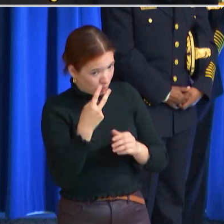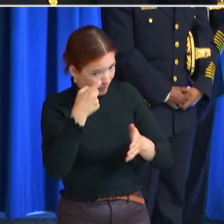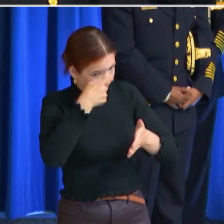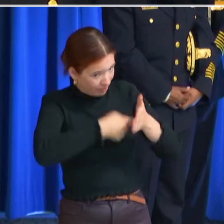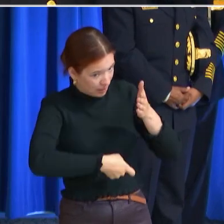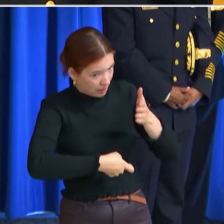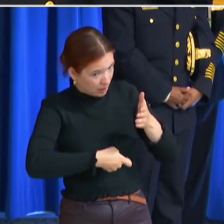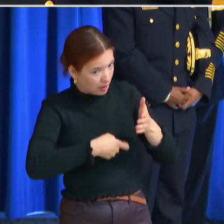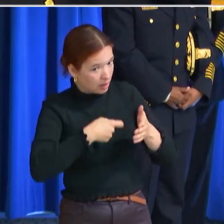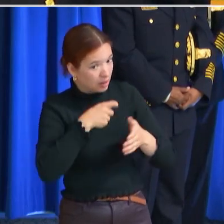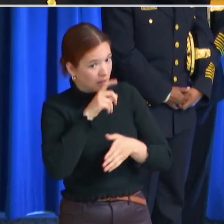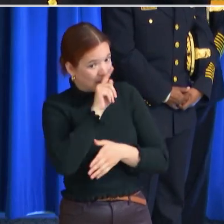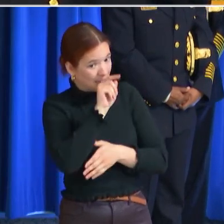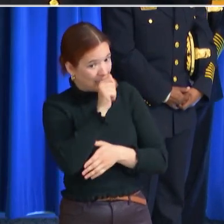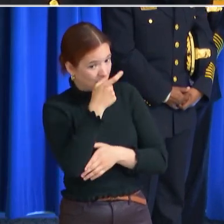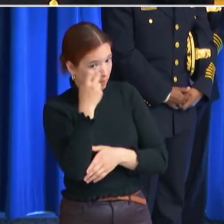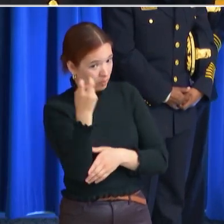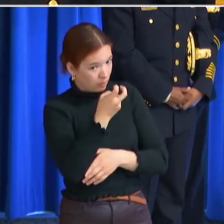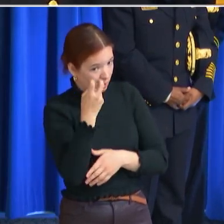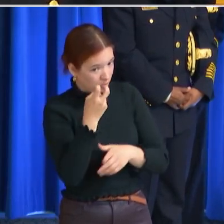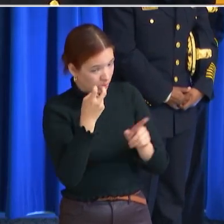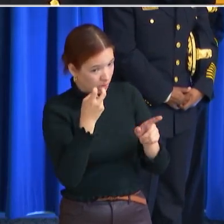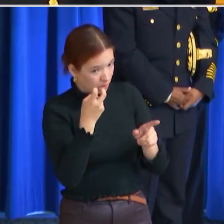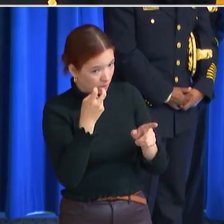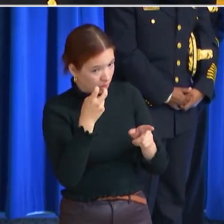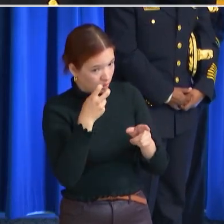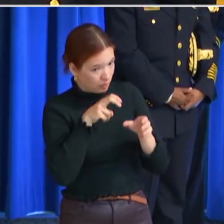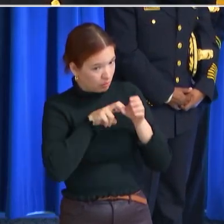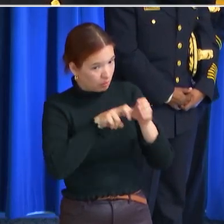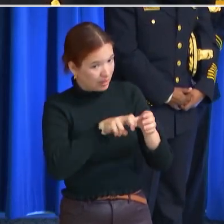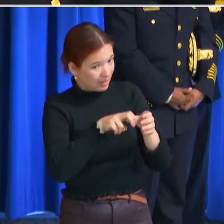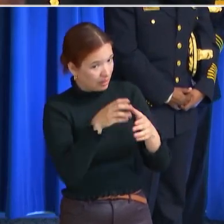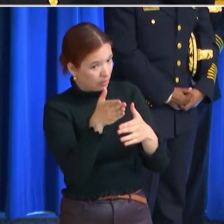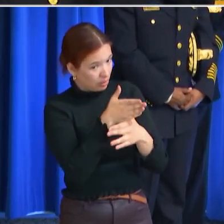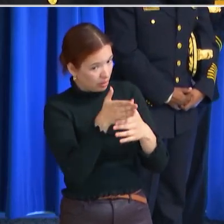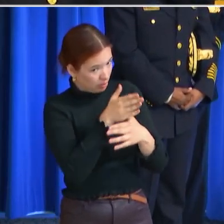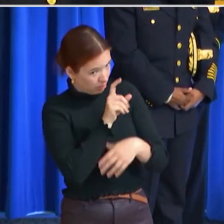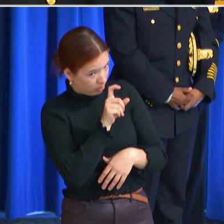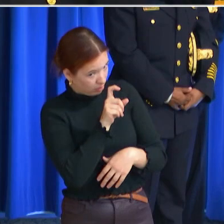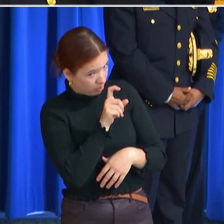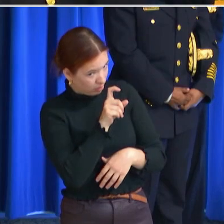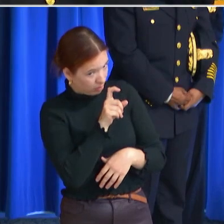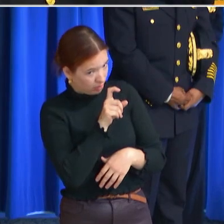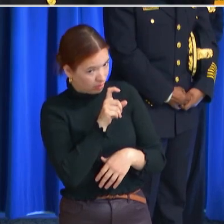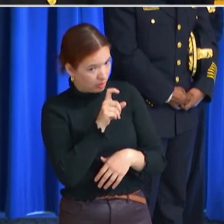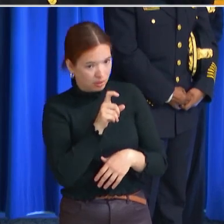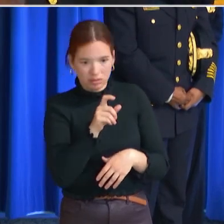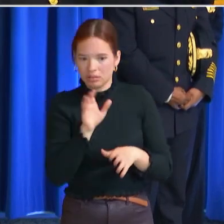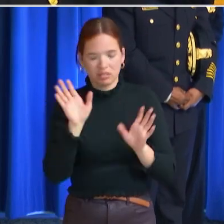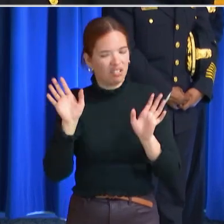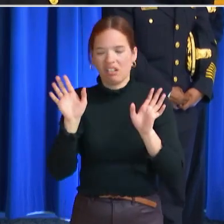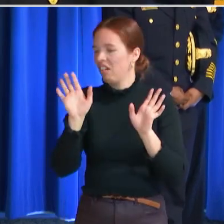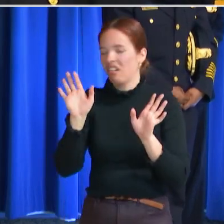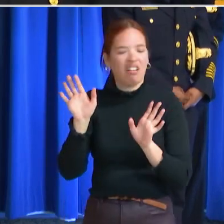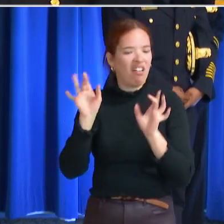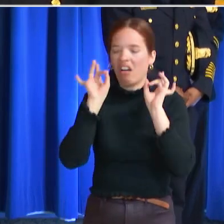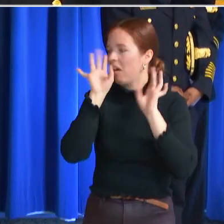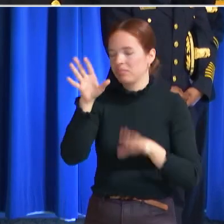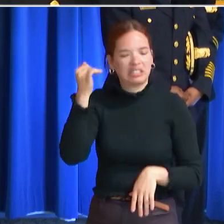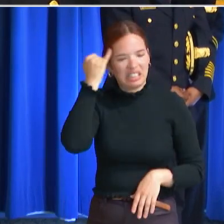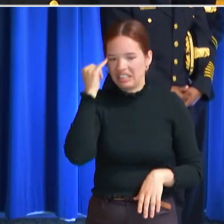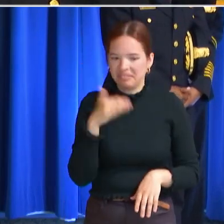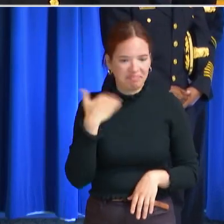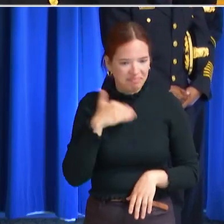to Uber and ride shares. Can you weigh in on that? Do you think? I think it's a terrible idea. Can you go beyond